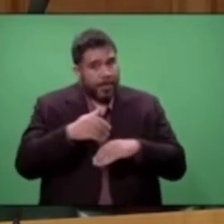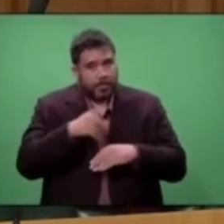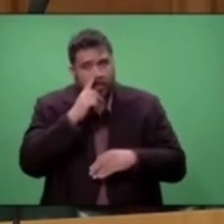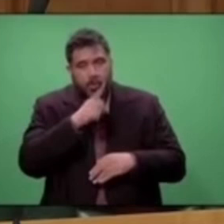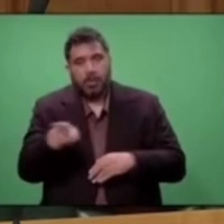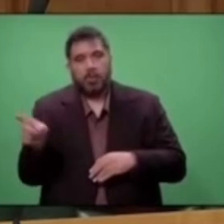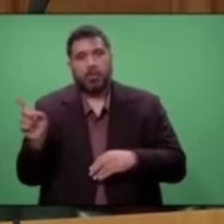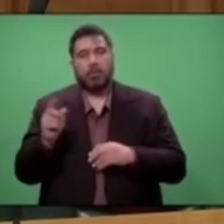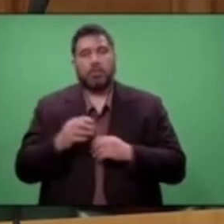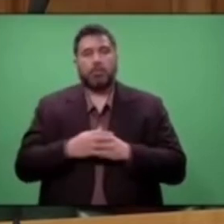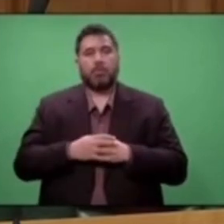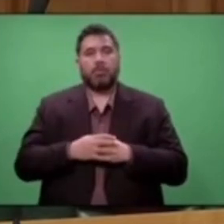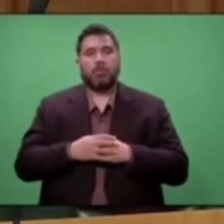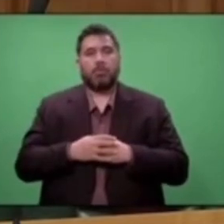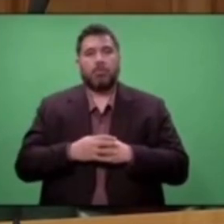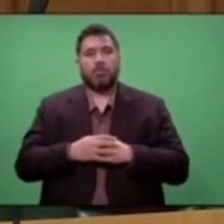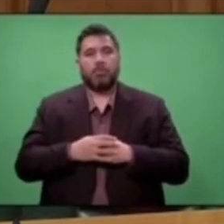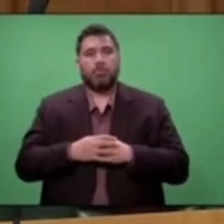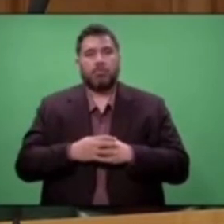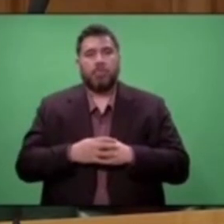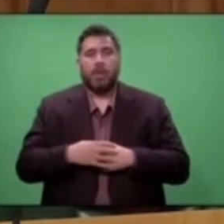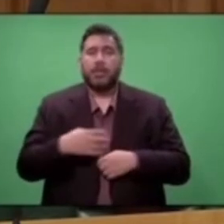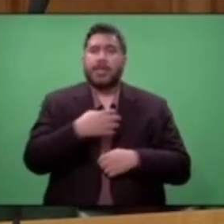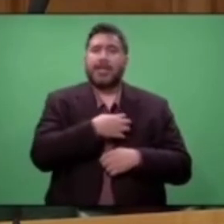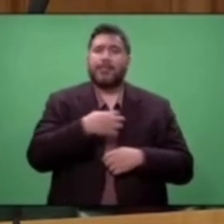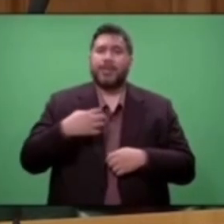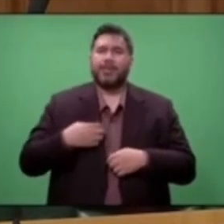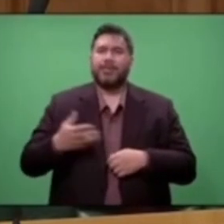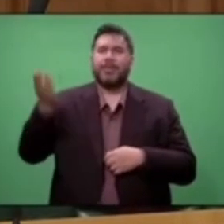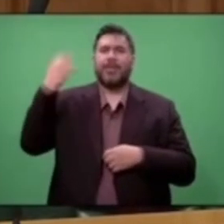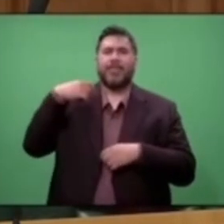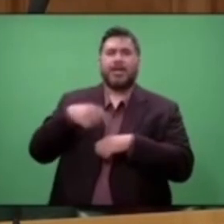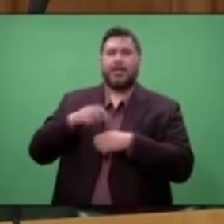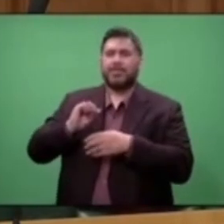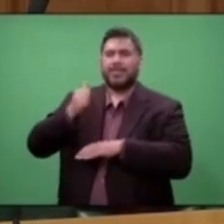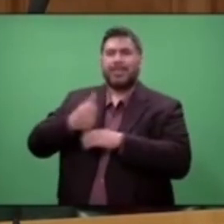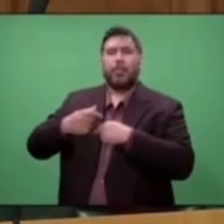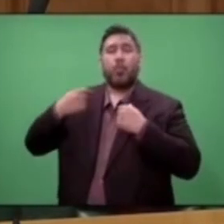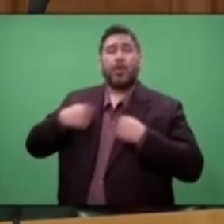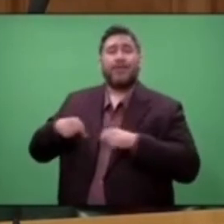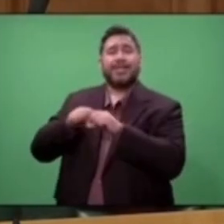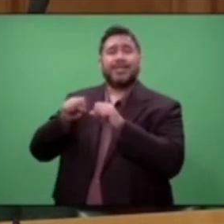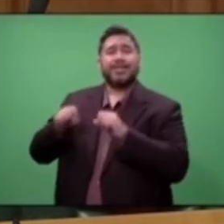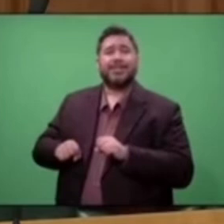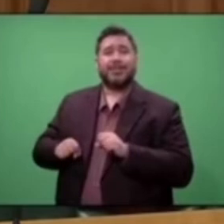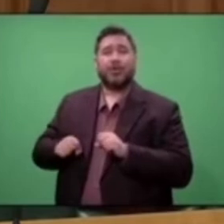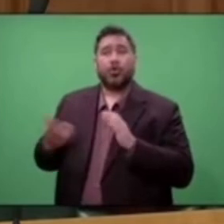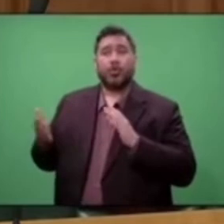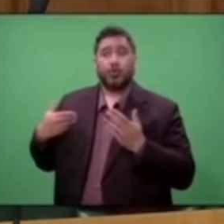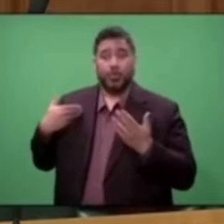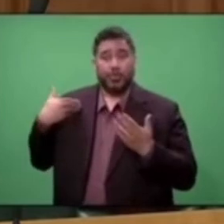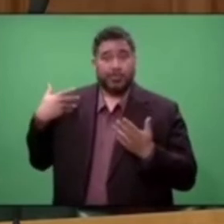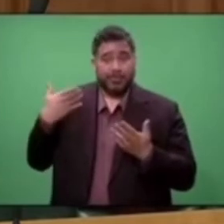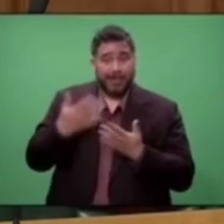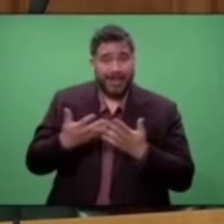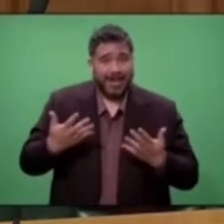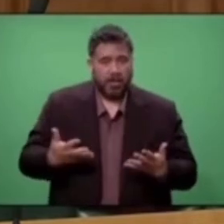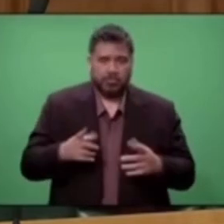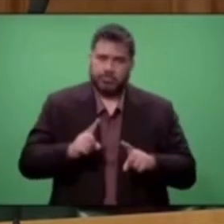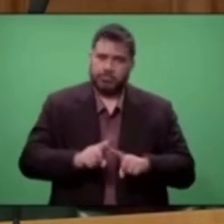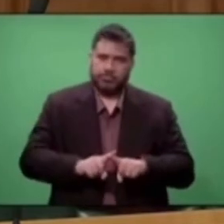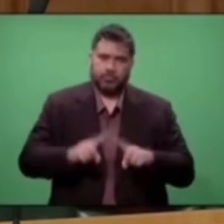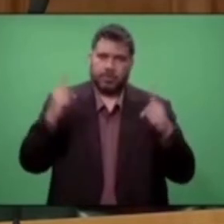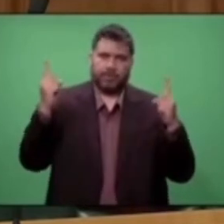which the welfare state arose. Similar in that we are beset by large-scale needs, but we no longer have the